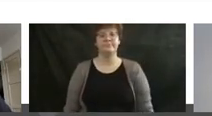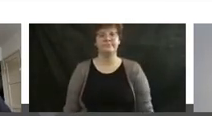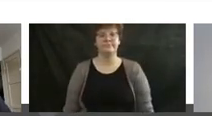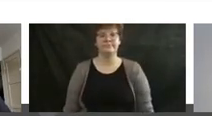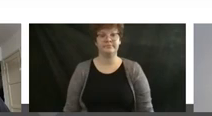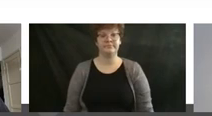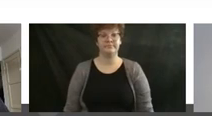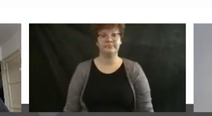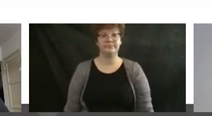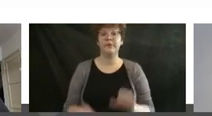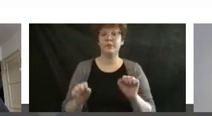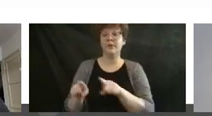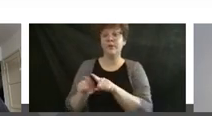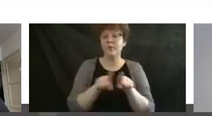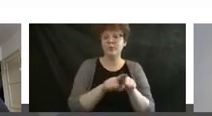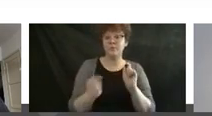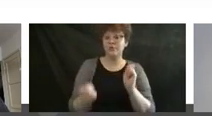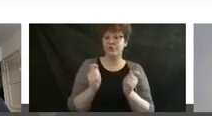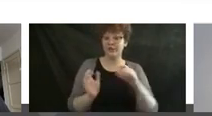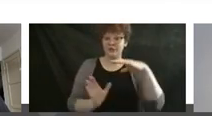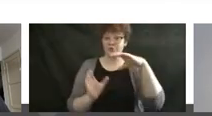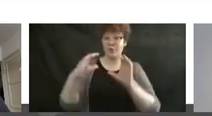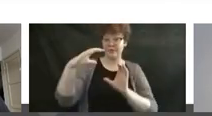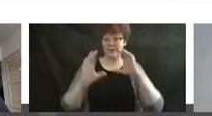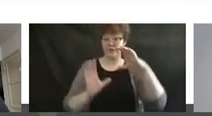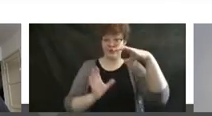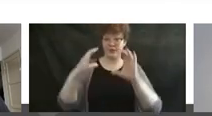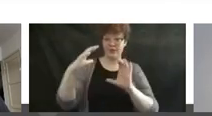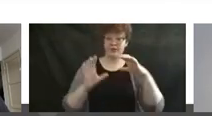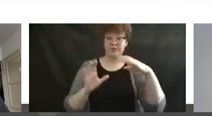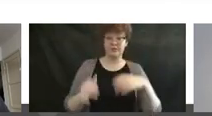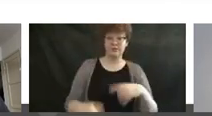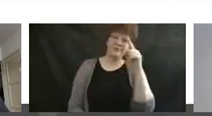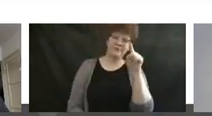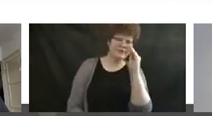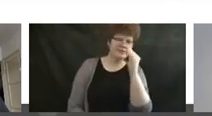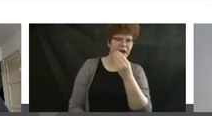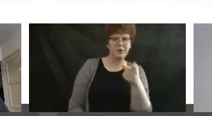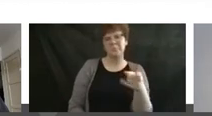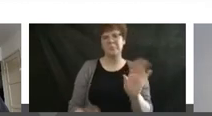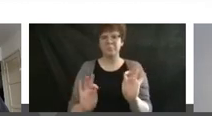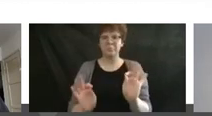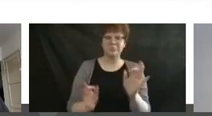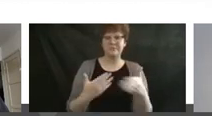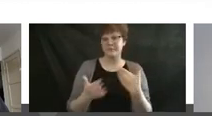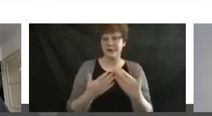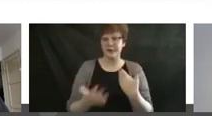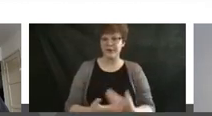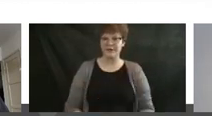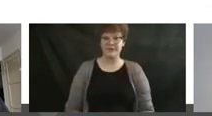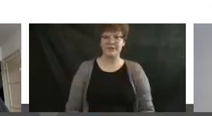And you can also change the rotation of it if you want. In our particular case, it doesn't really matter. So I'm gonna click